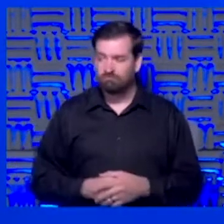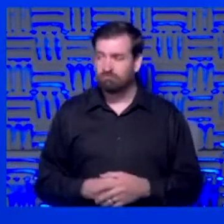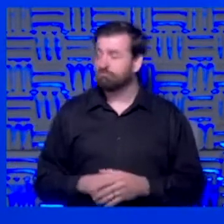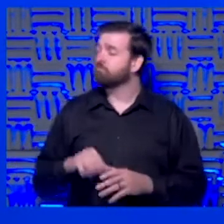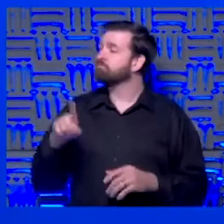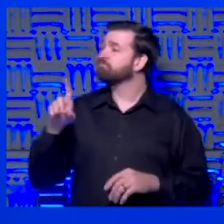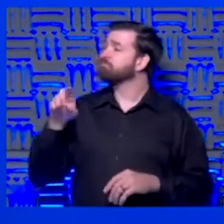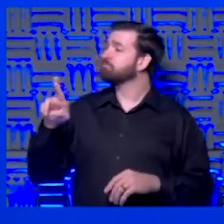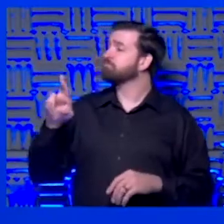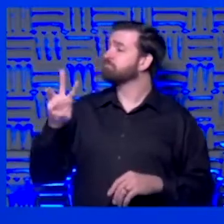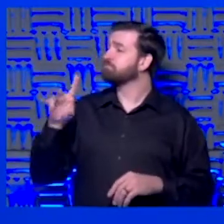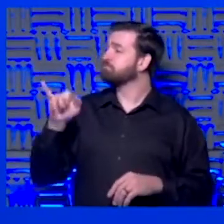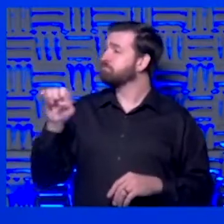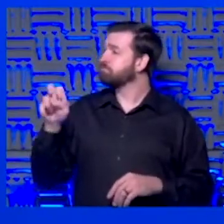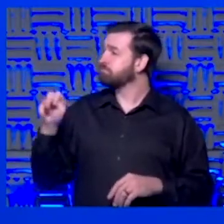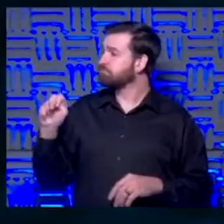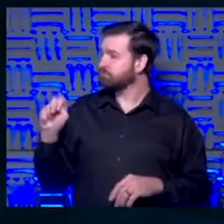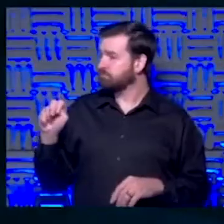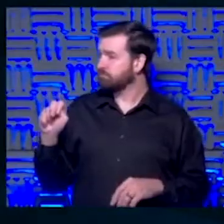Dr. Watson-Thompson.